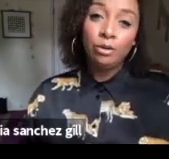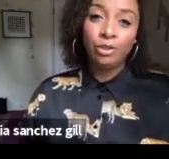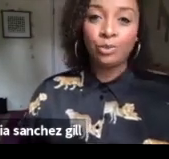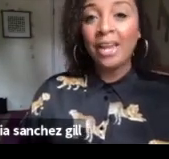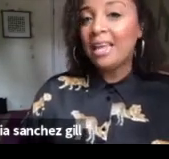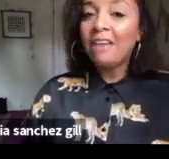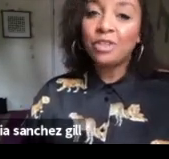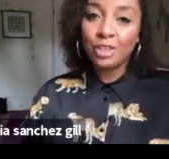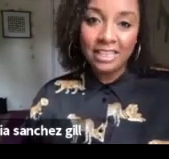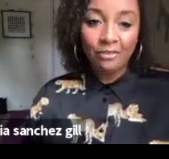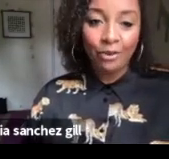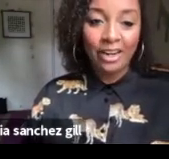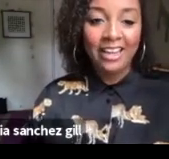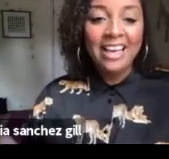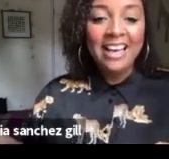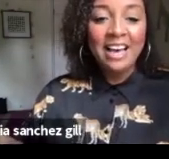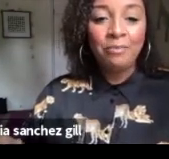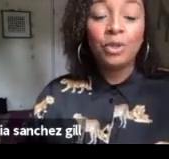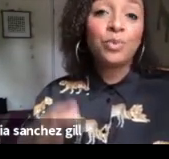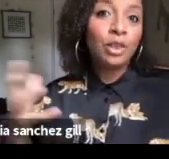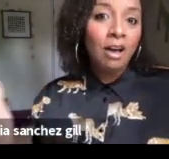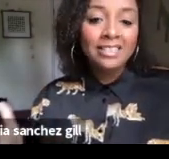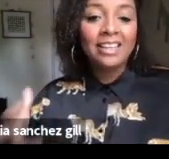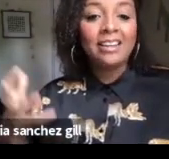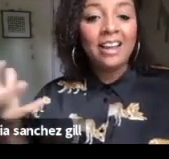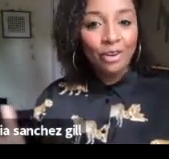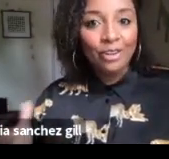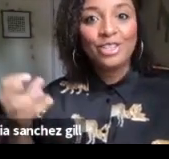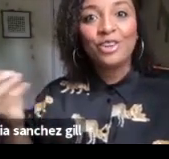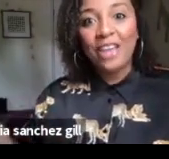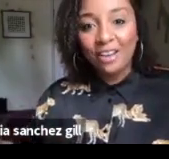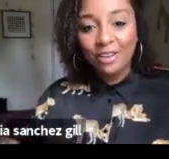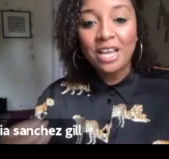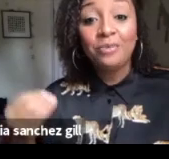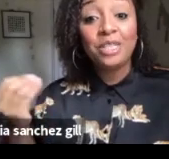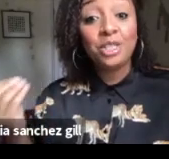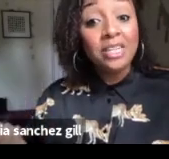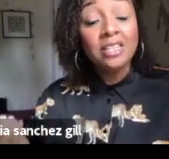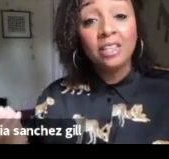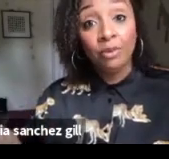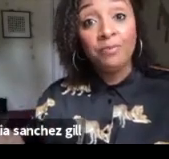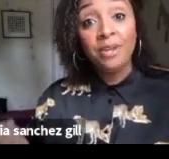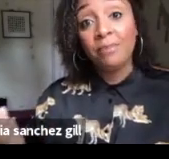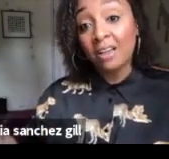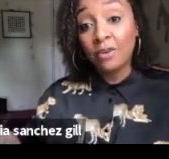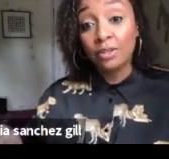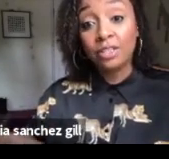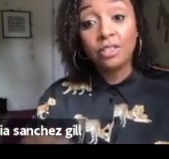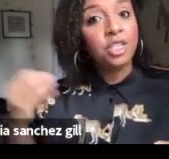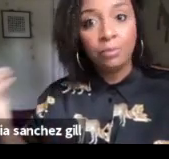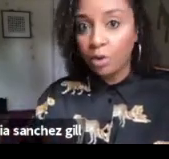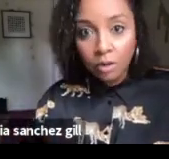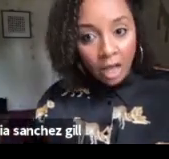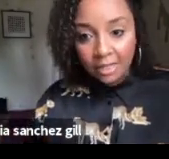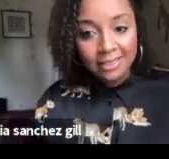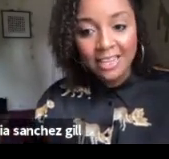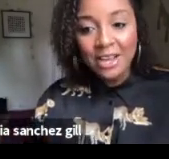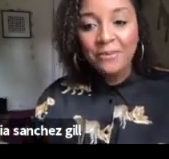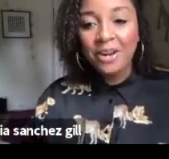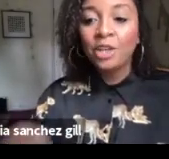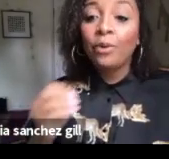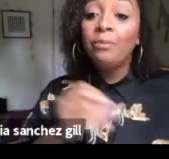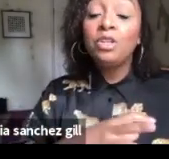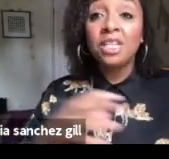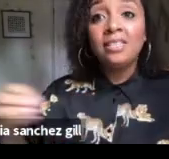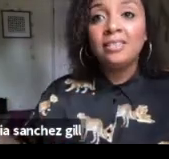Black codes right after slavery, which were laws that governed, surveilled, and restricted the movement of Black folks to Jim Crow laws,